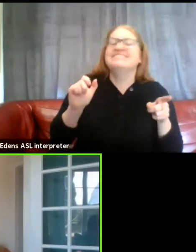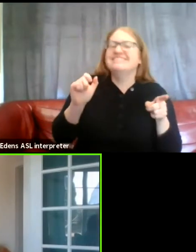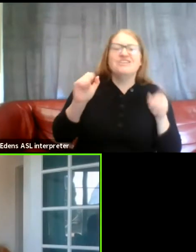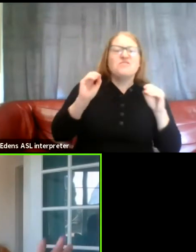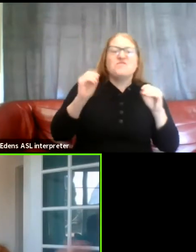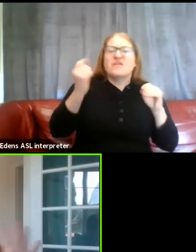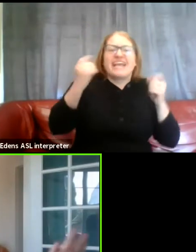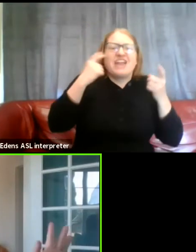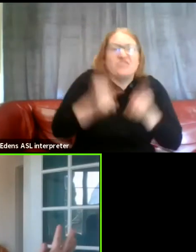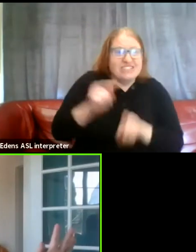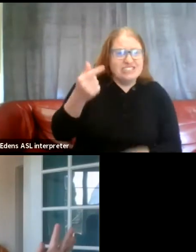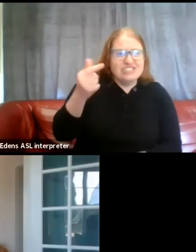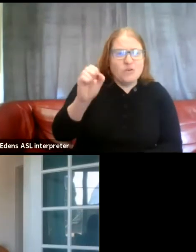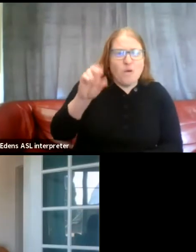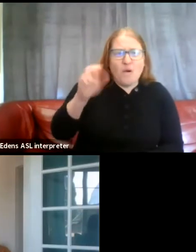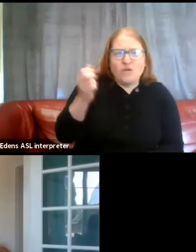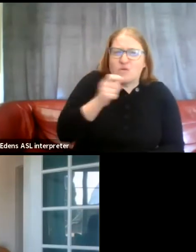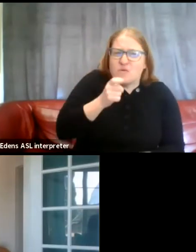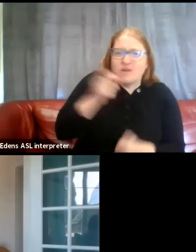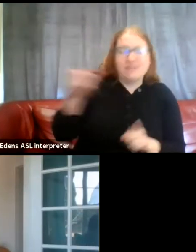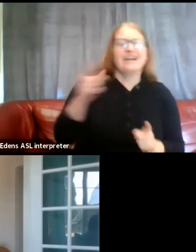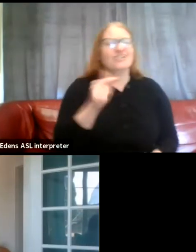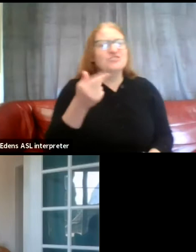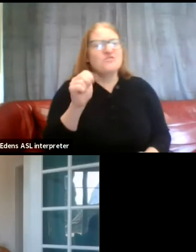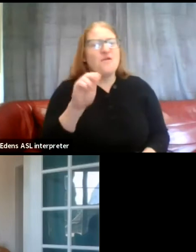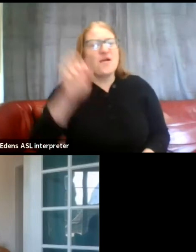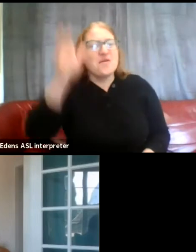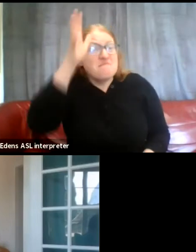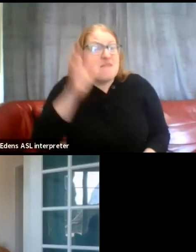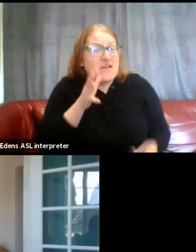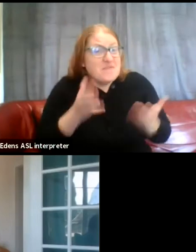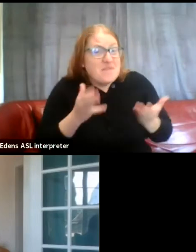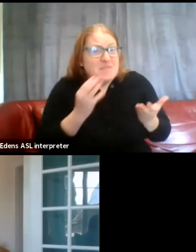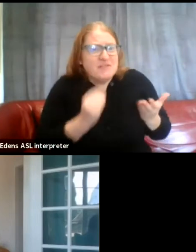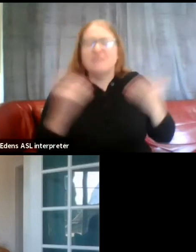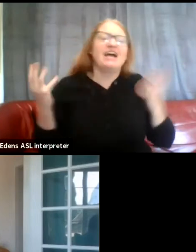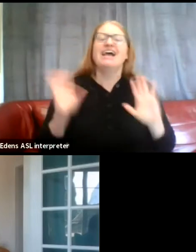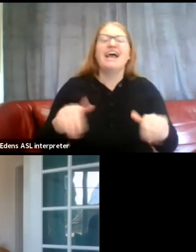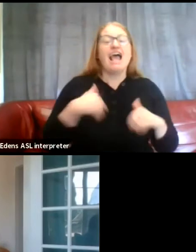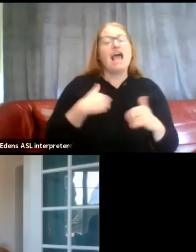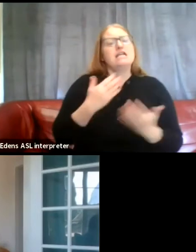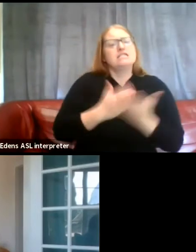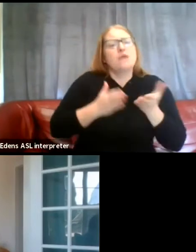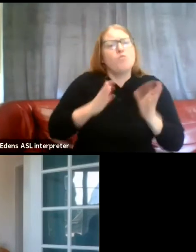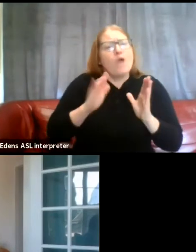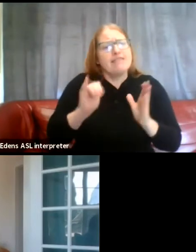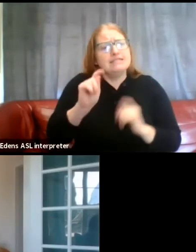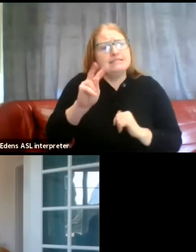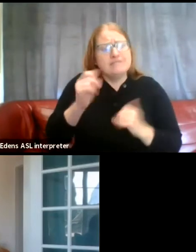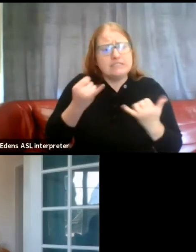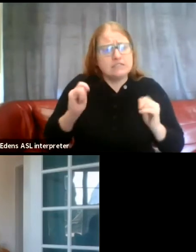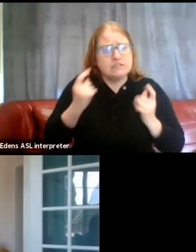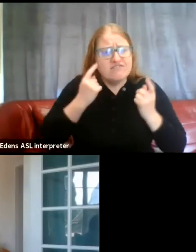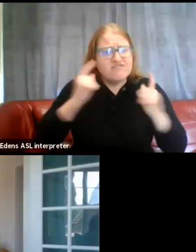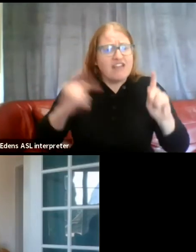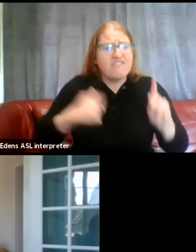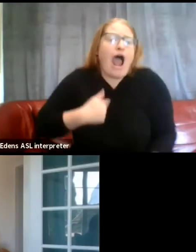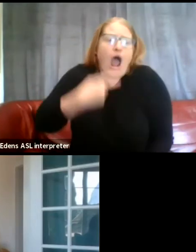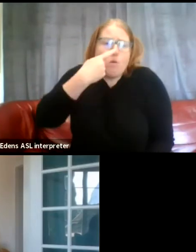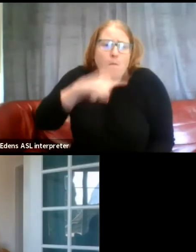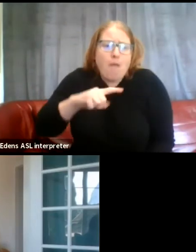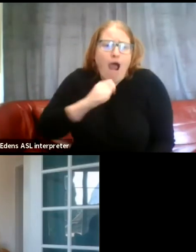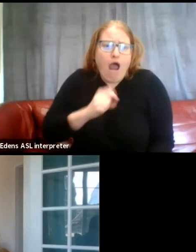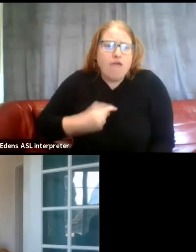No one can agree. George's parents are, no, in some ways, I think this makes the show very effective. I don't mind it. It's not as though, but I will say that with